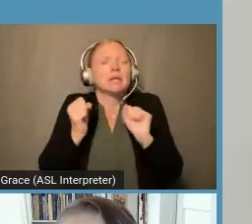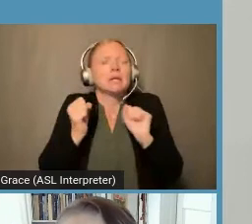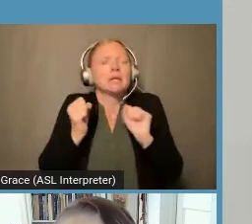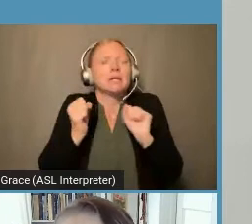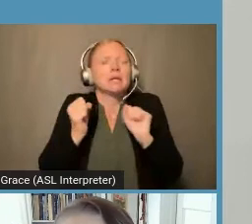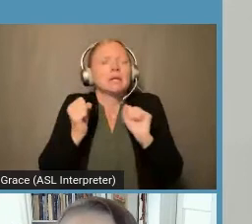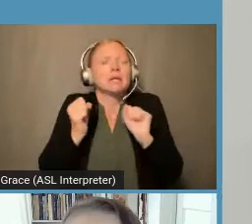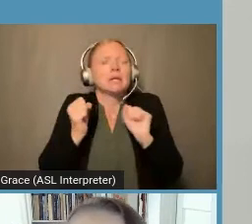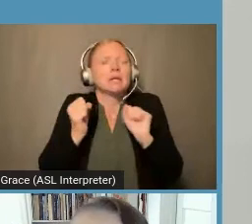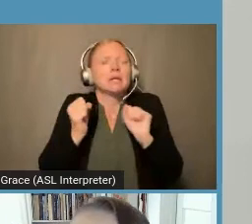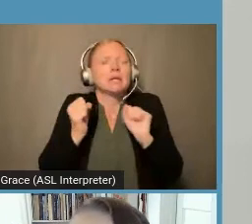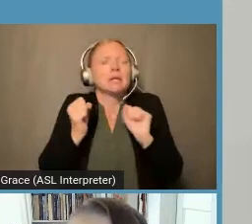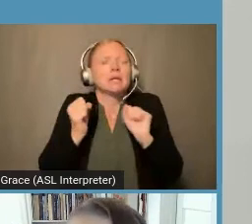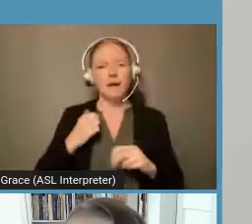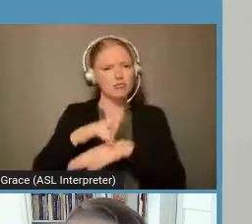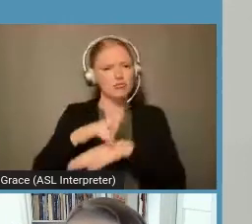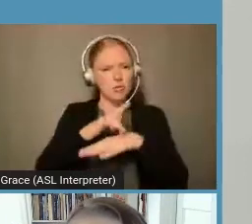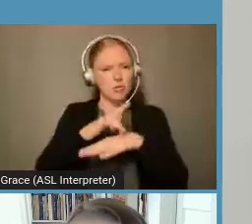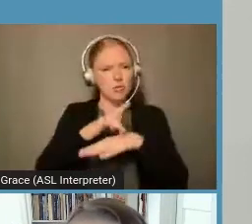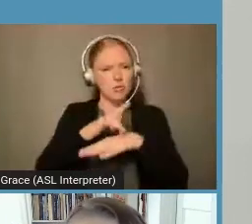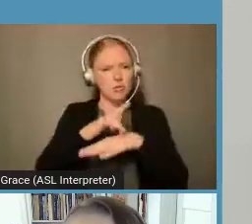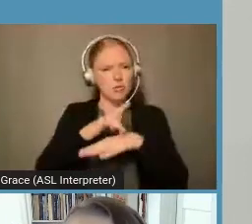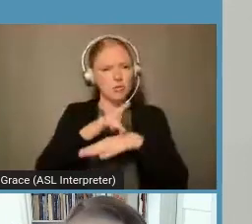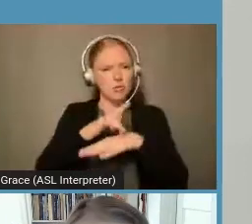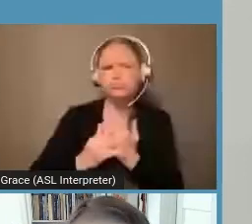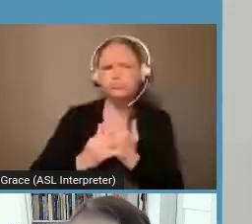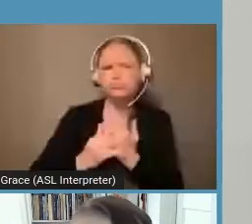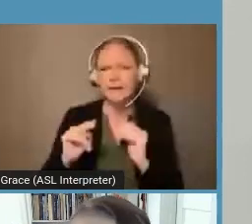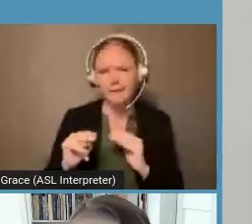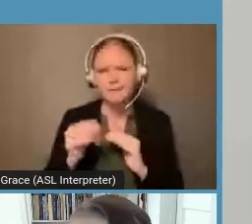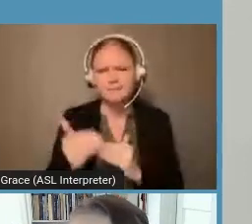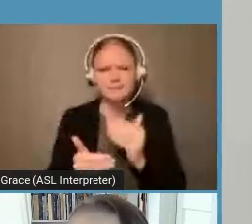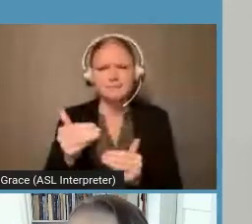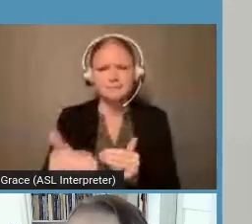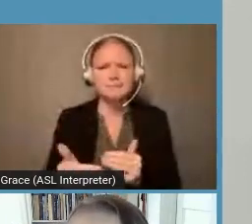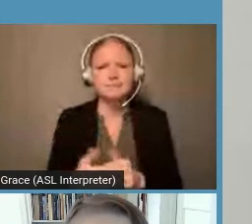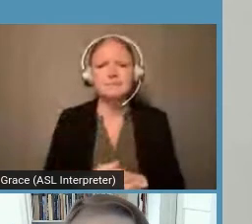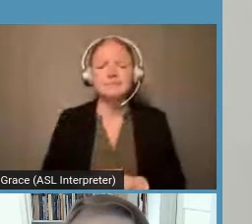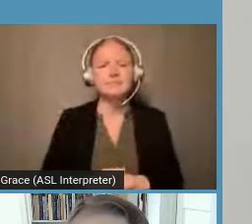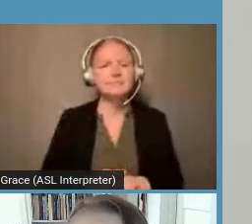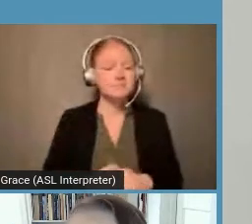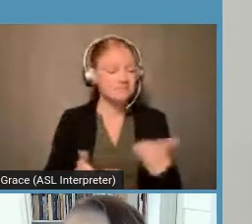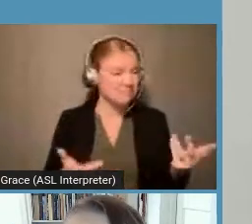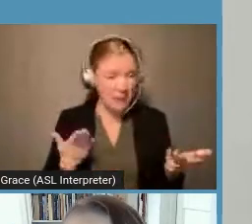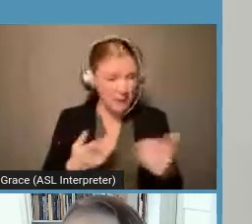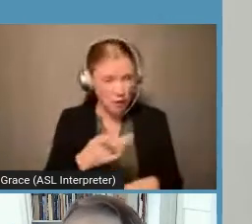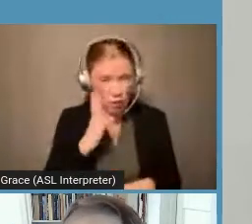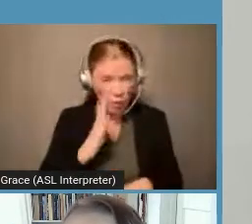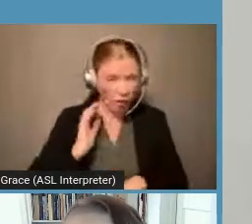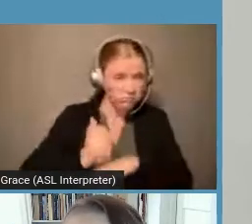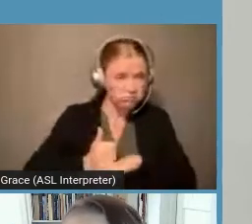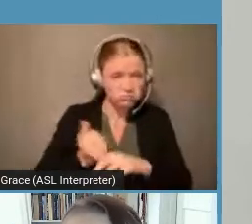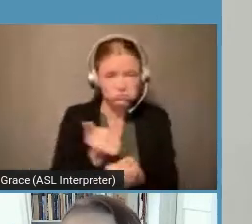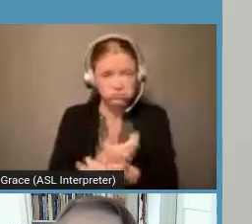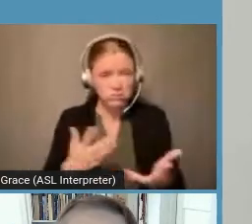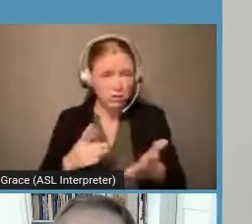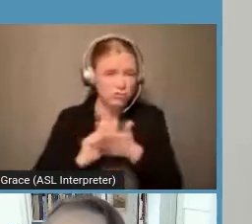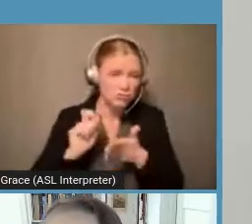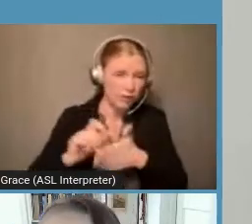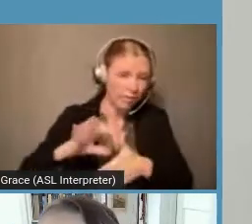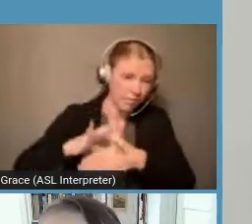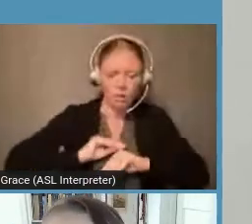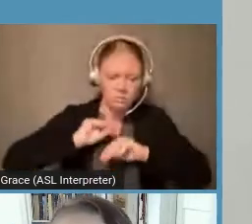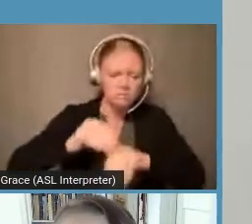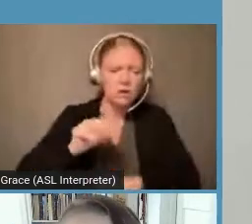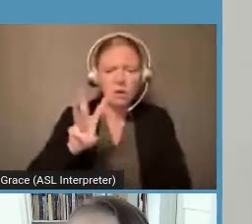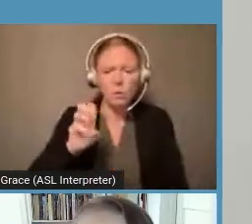check-in cadence. So even if you're going to build this whole thing, you're going to write all the content, you're going to install WordPress,